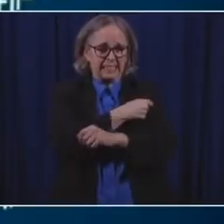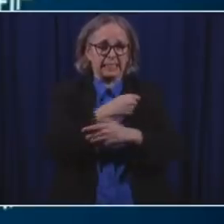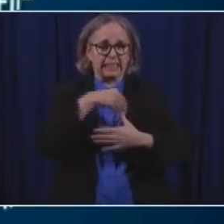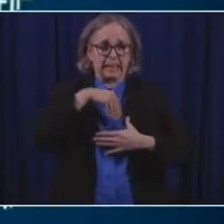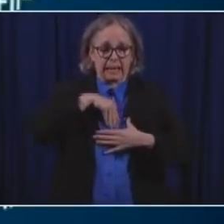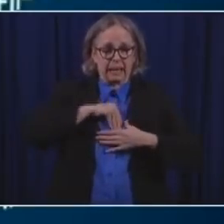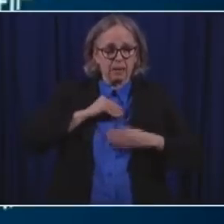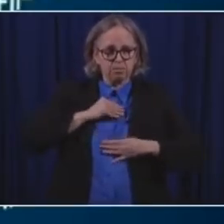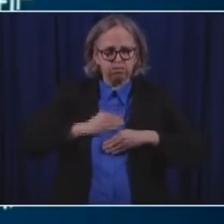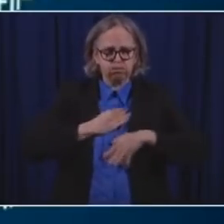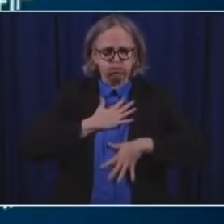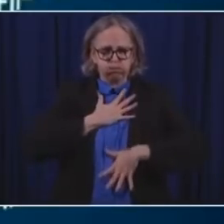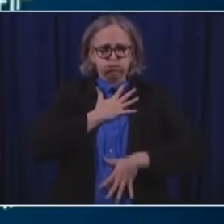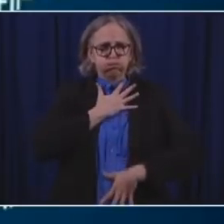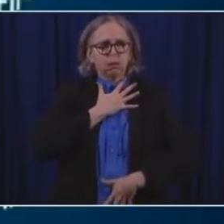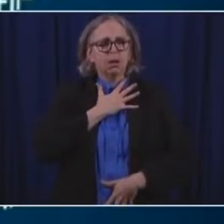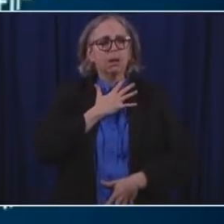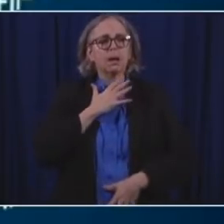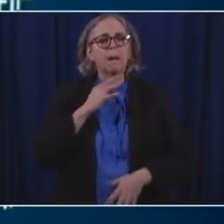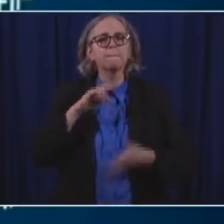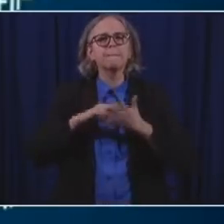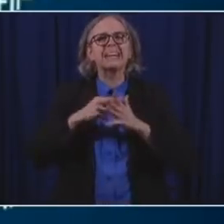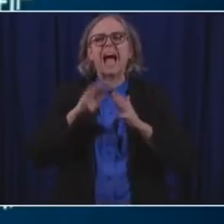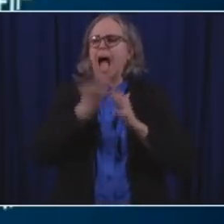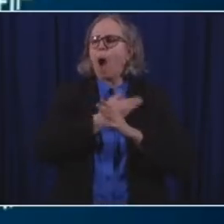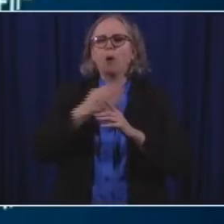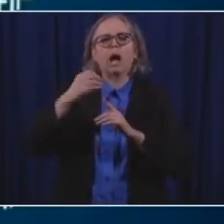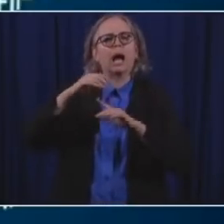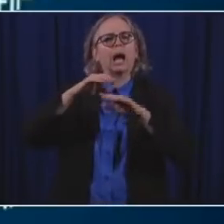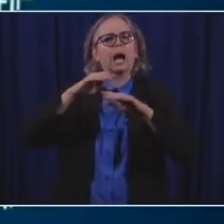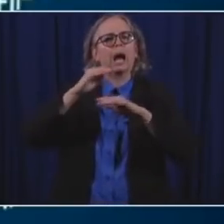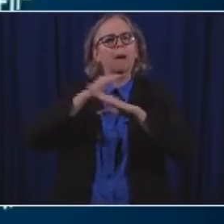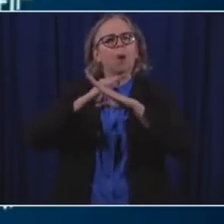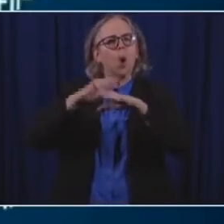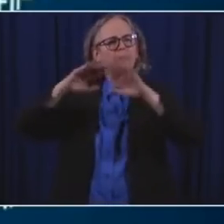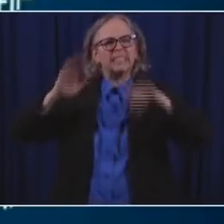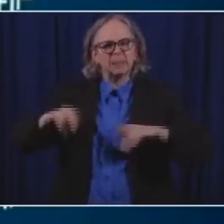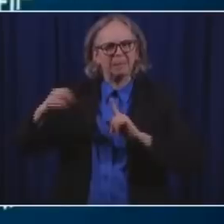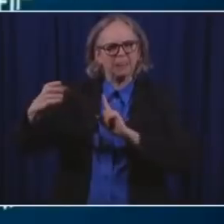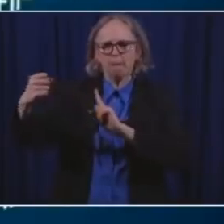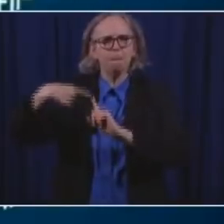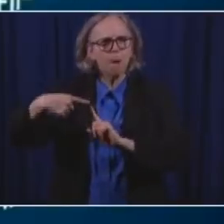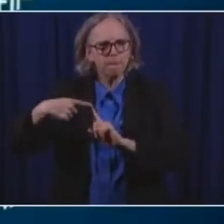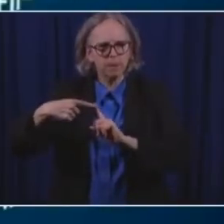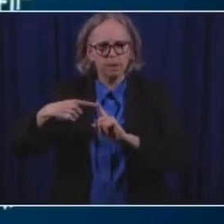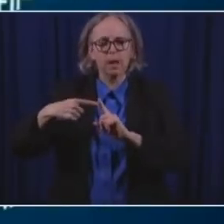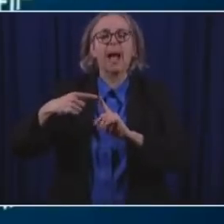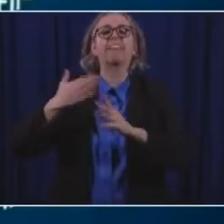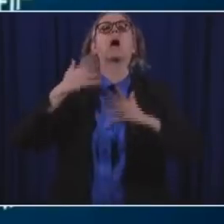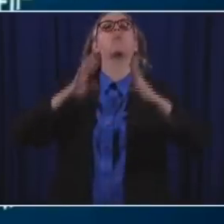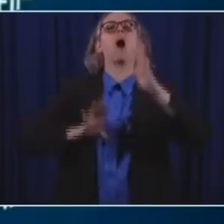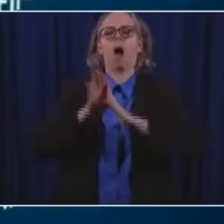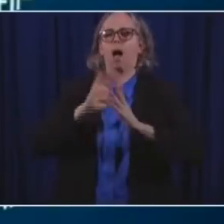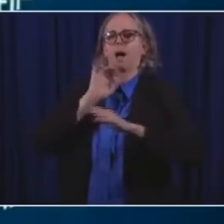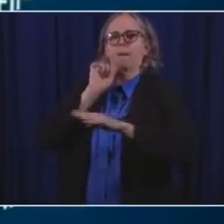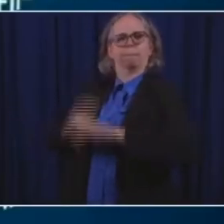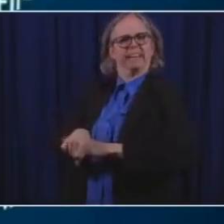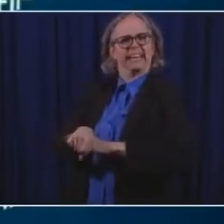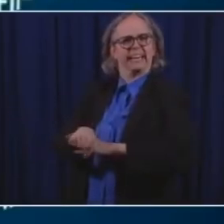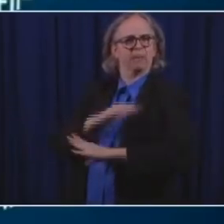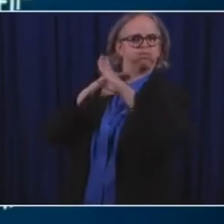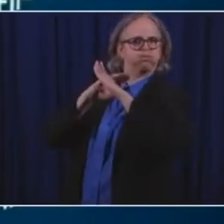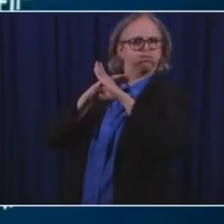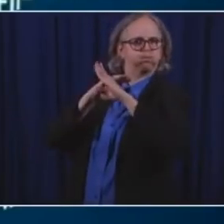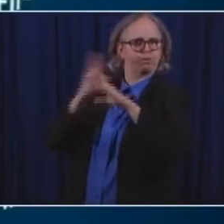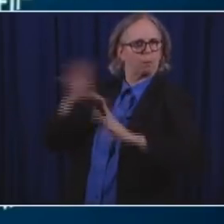become stimulated. So you develop immunity to the vaccine. So it's not going to be uncommon for people to feel off